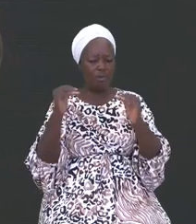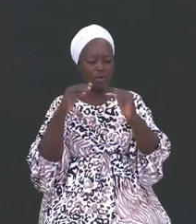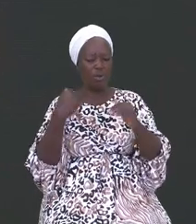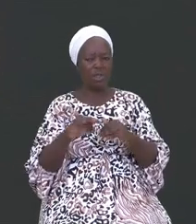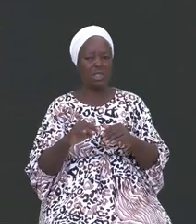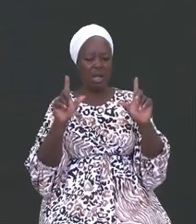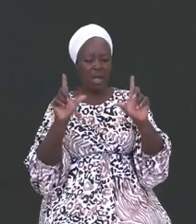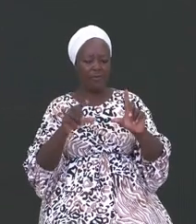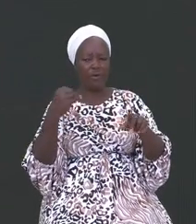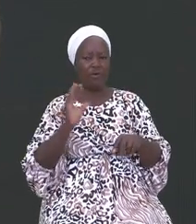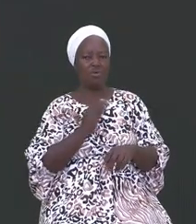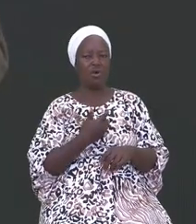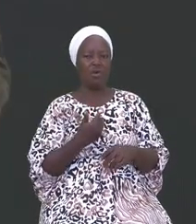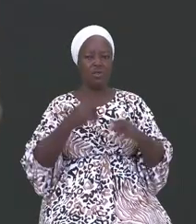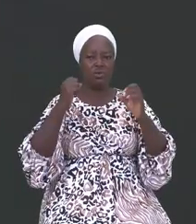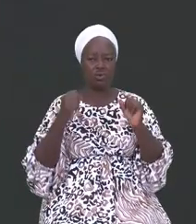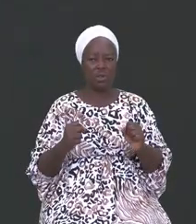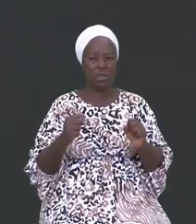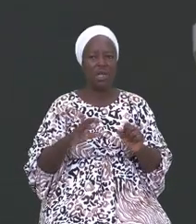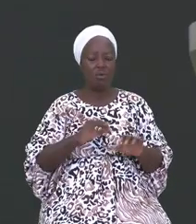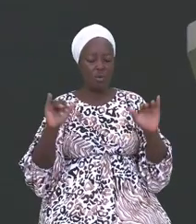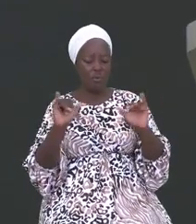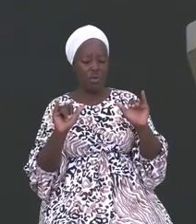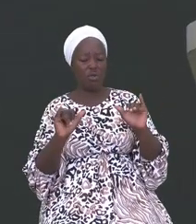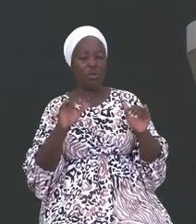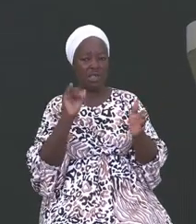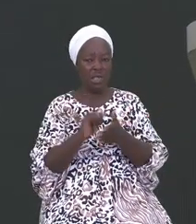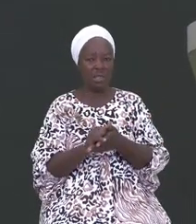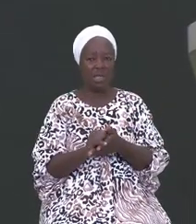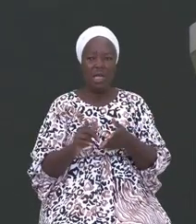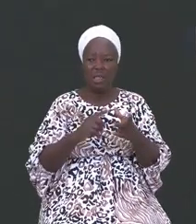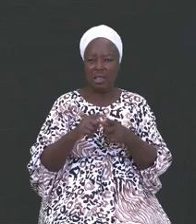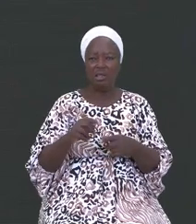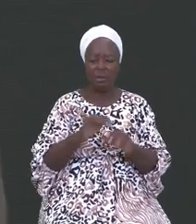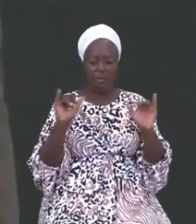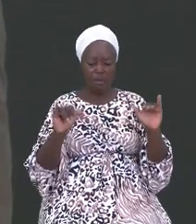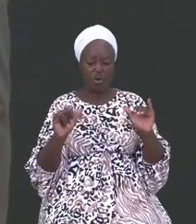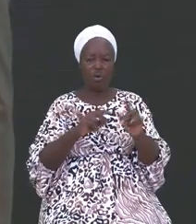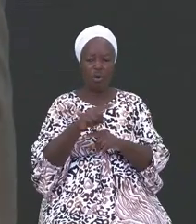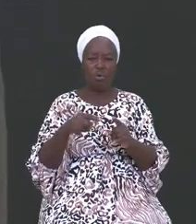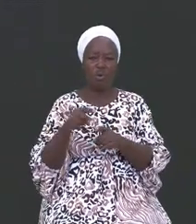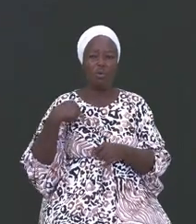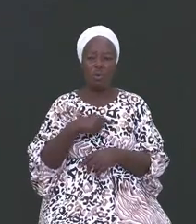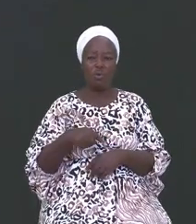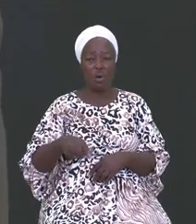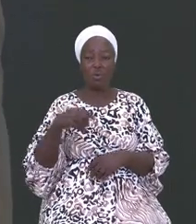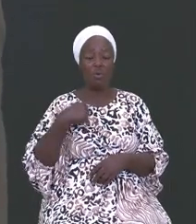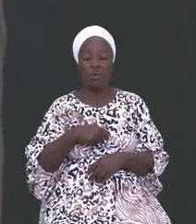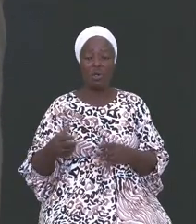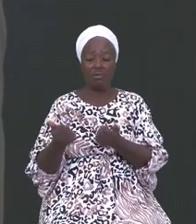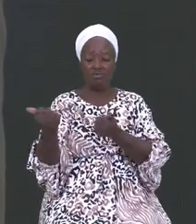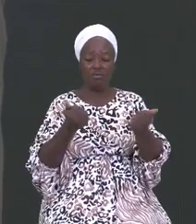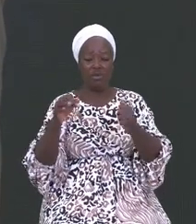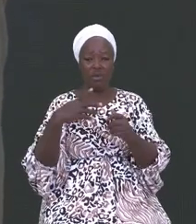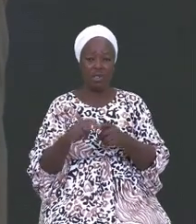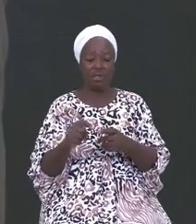our strength. We even measure while you are driving. The computer is there to tell us how much